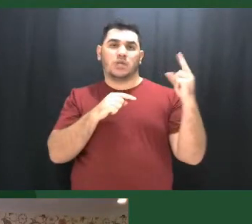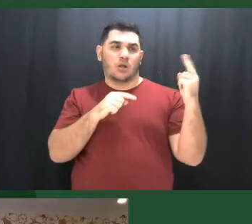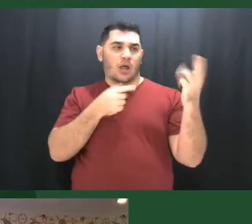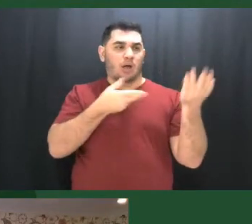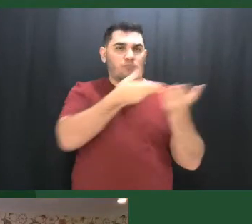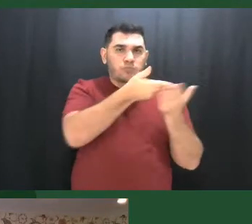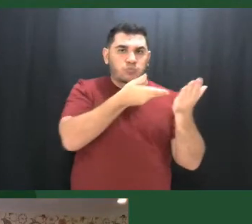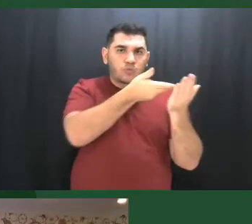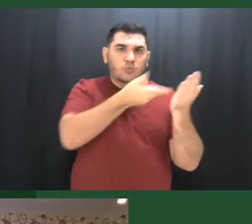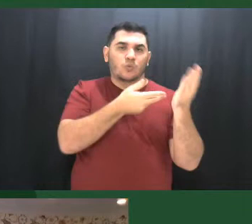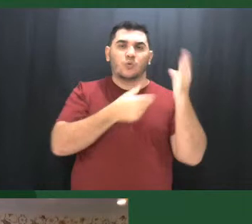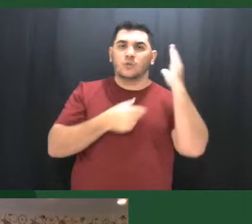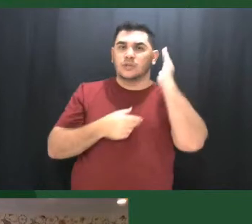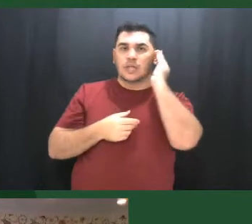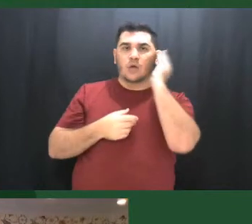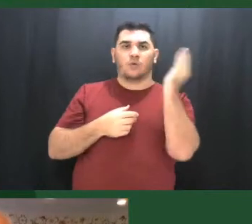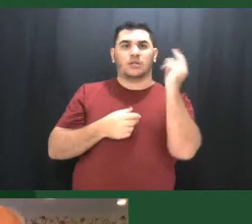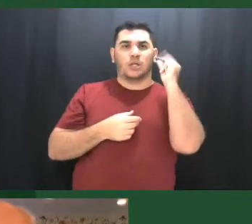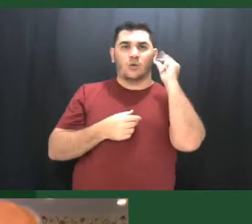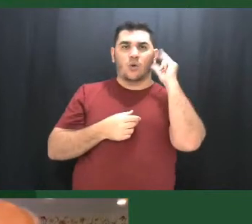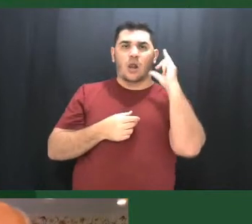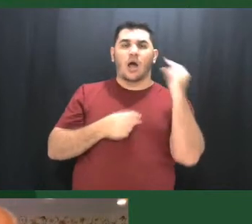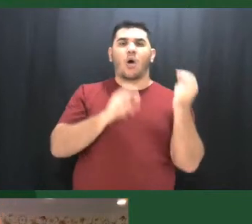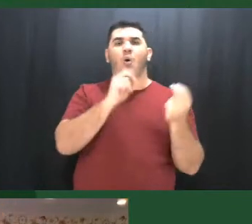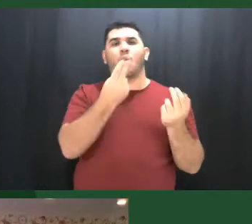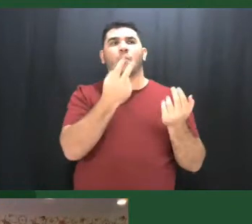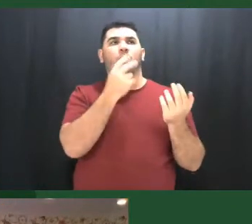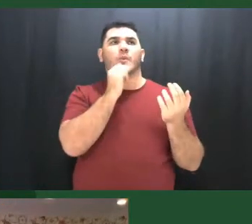would. Right. I mean,